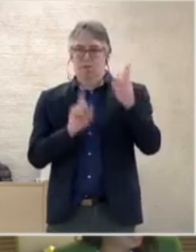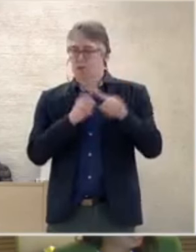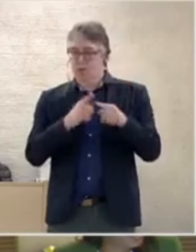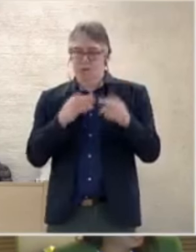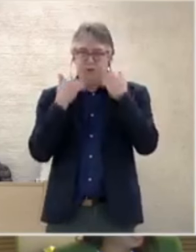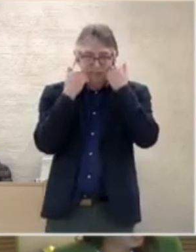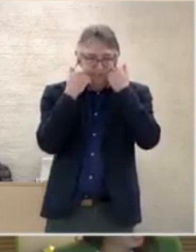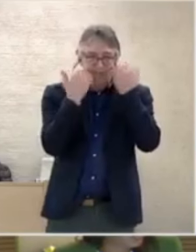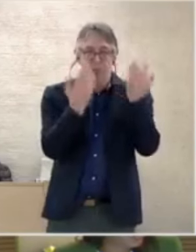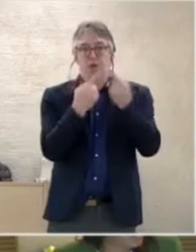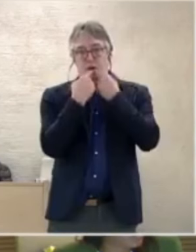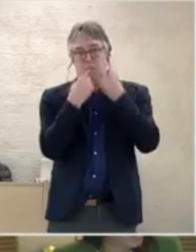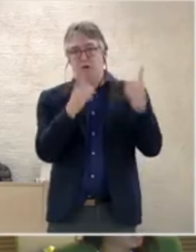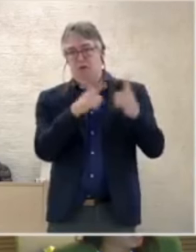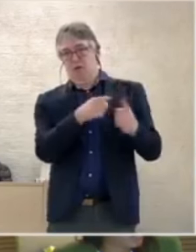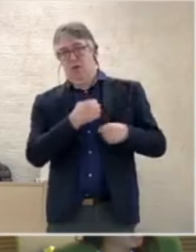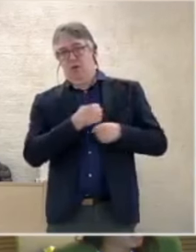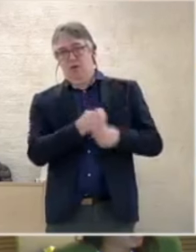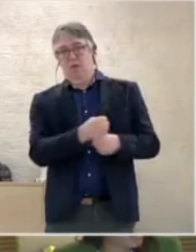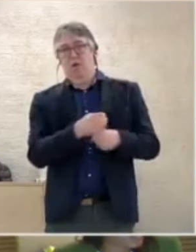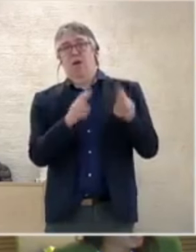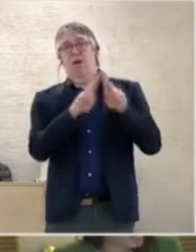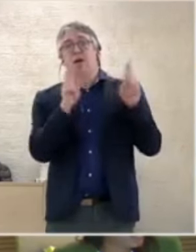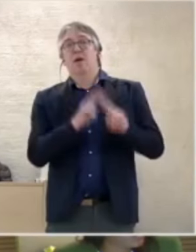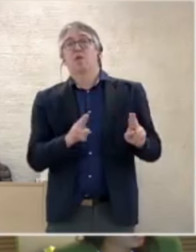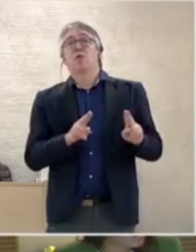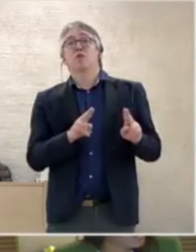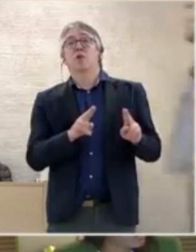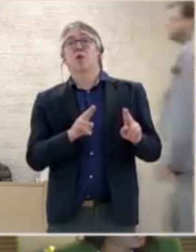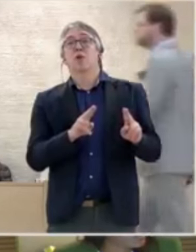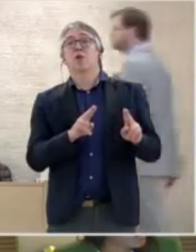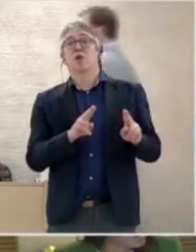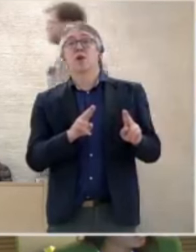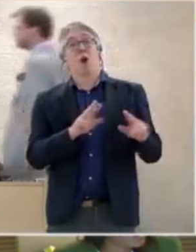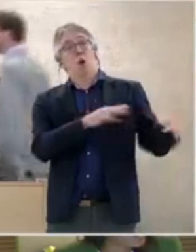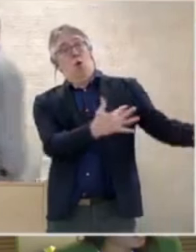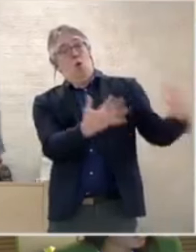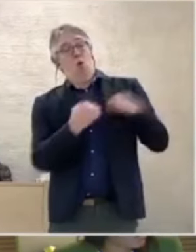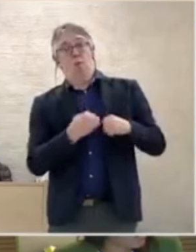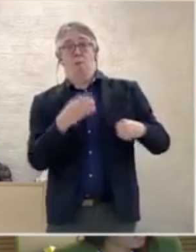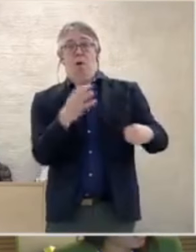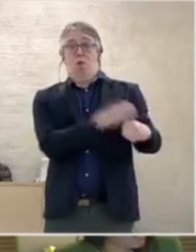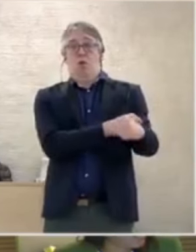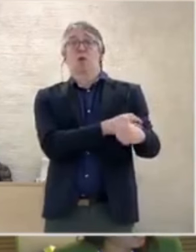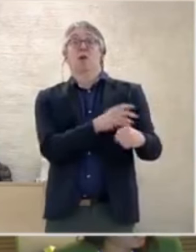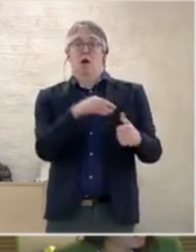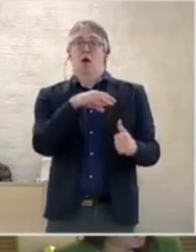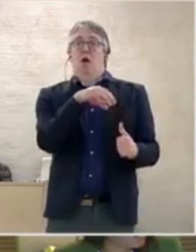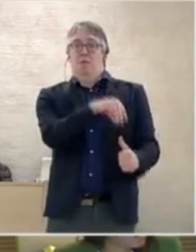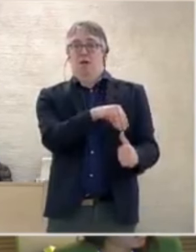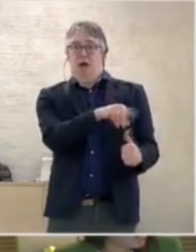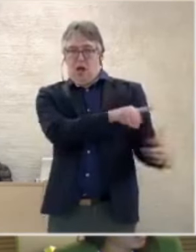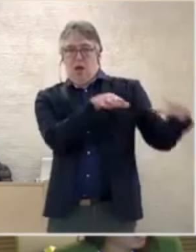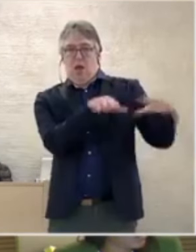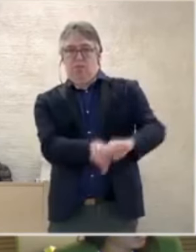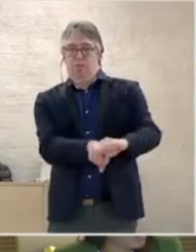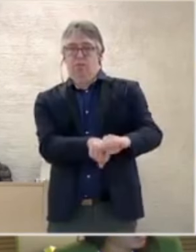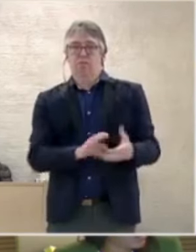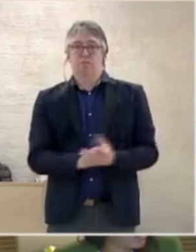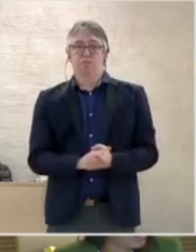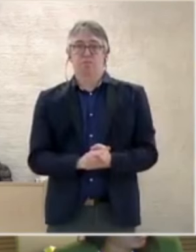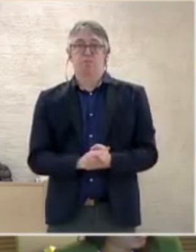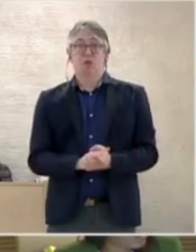statement delivered by the representative of the internationally recognized occupying power, the Republic of Armenia. With regard to the